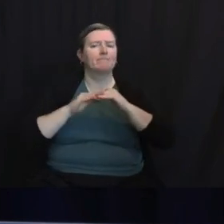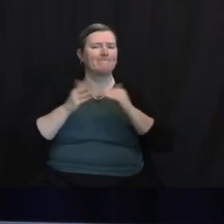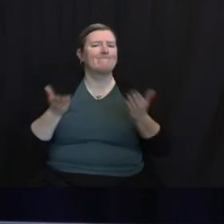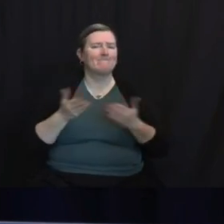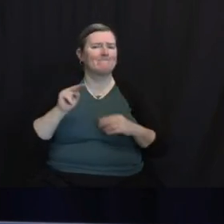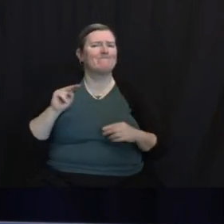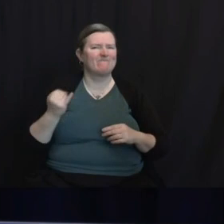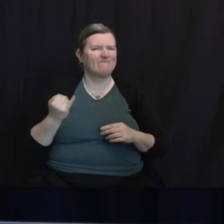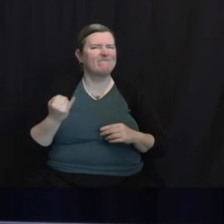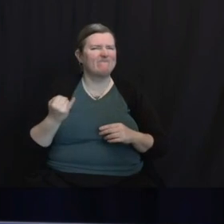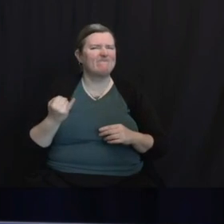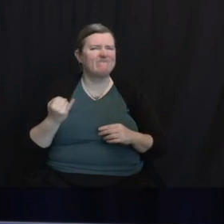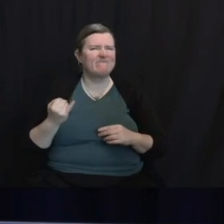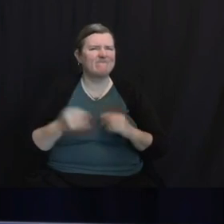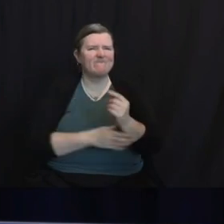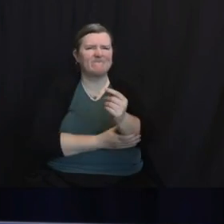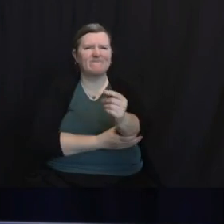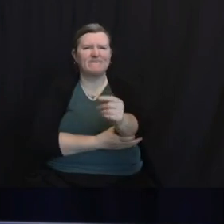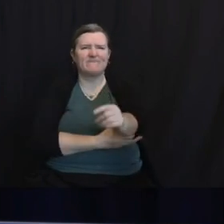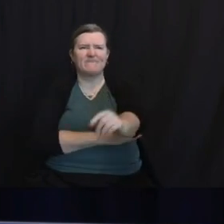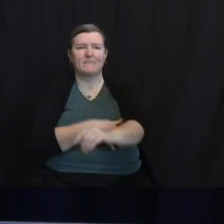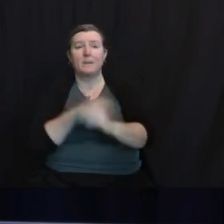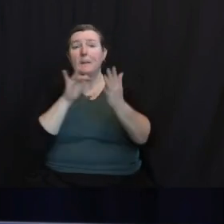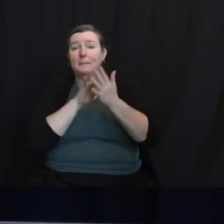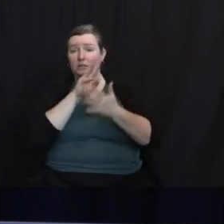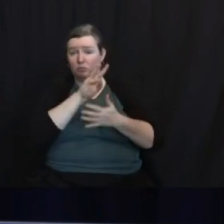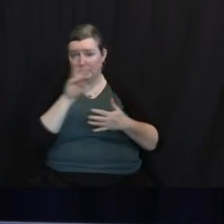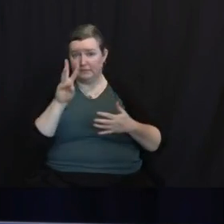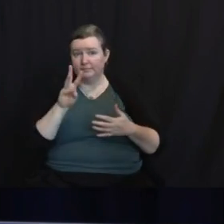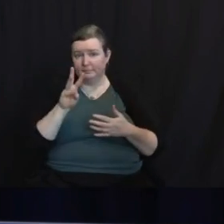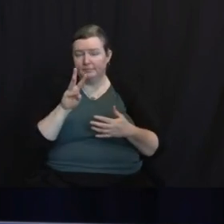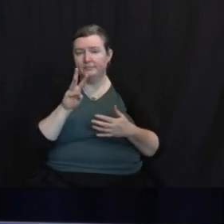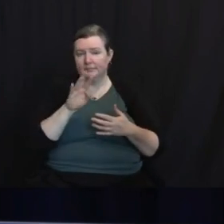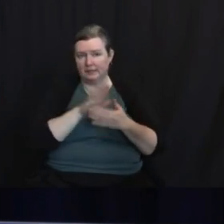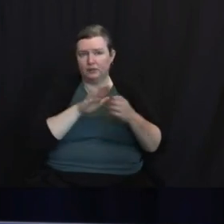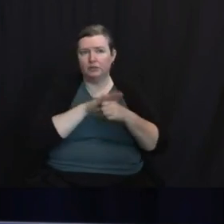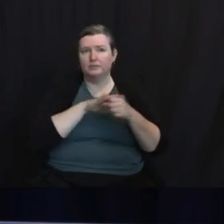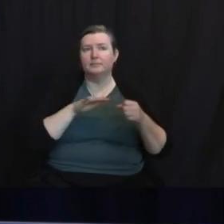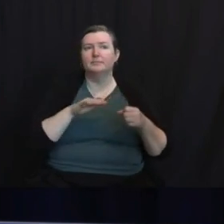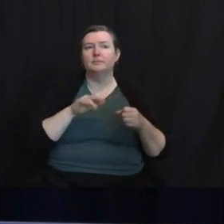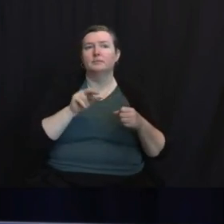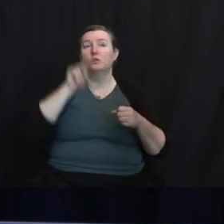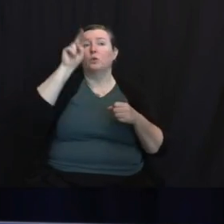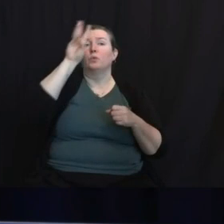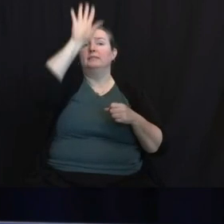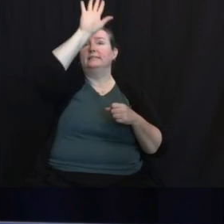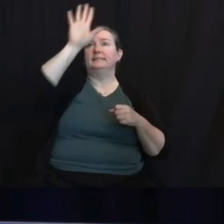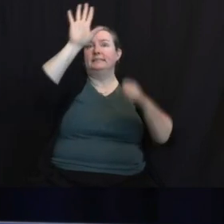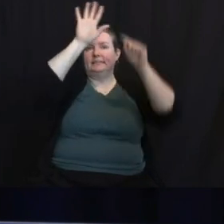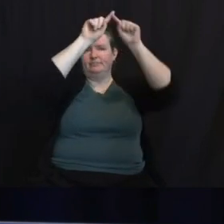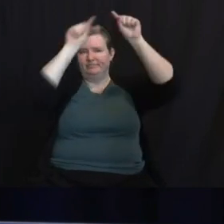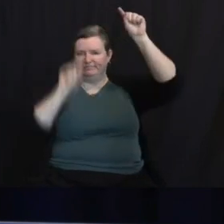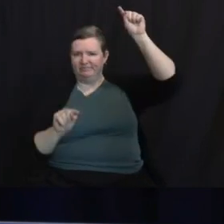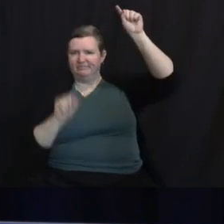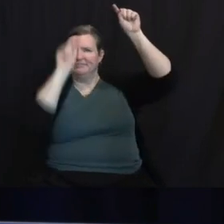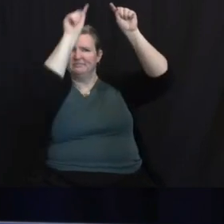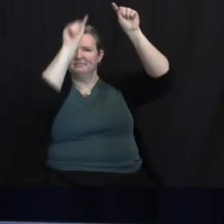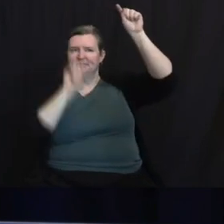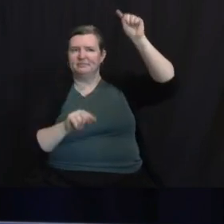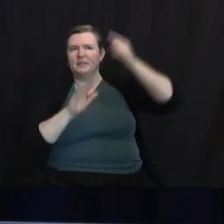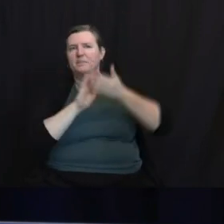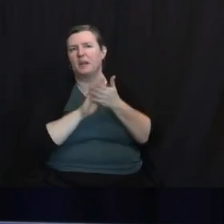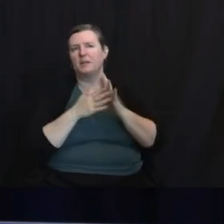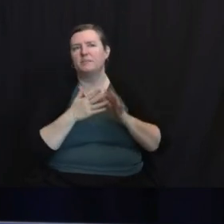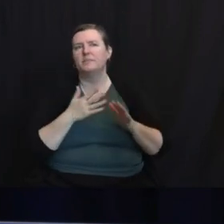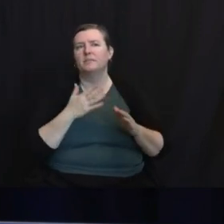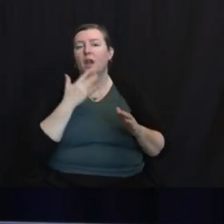The Central West region has joined the Northwest in sliding back to orange on our Cali score.